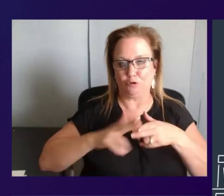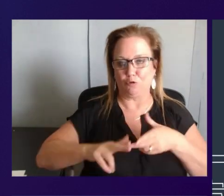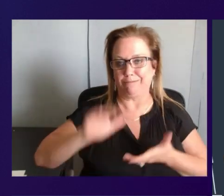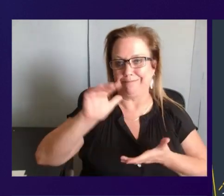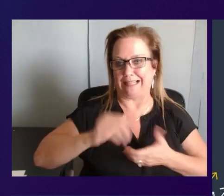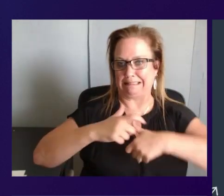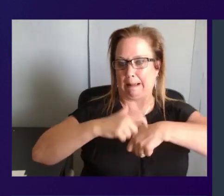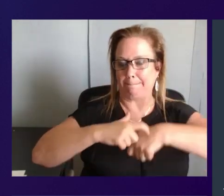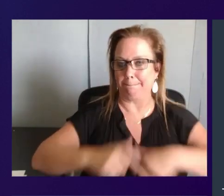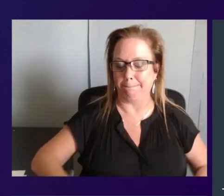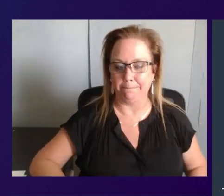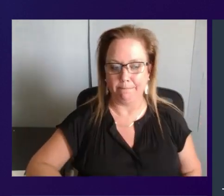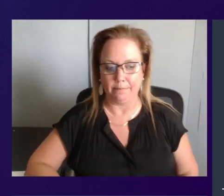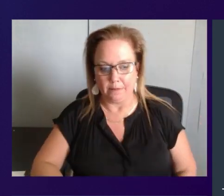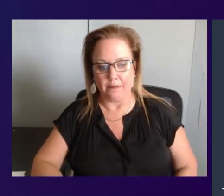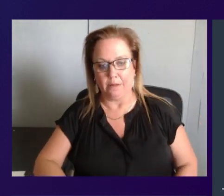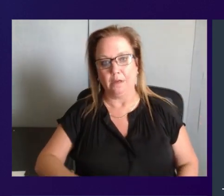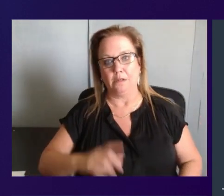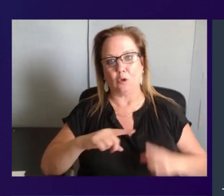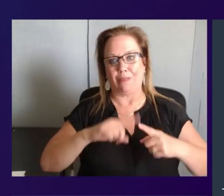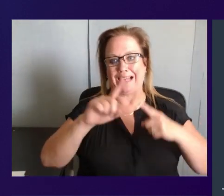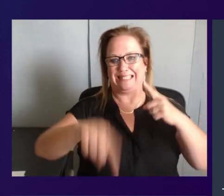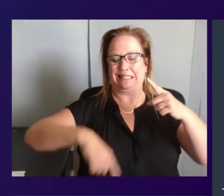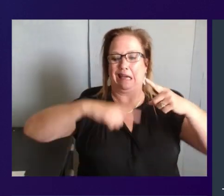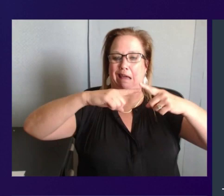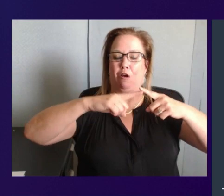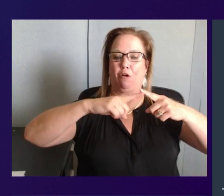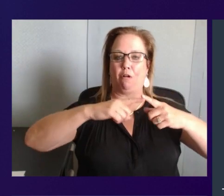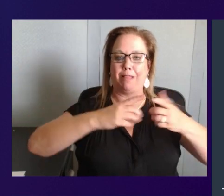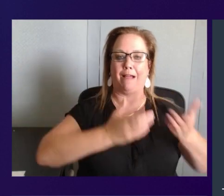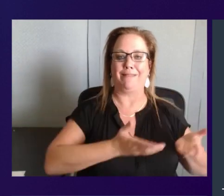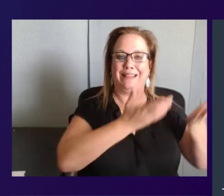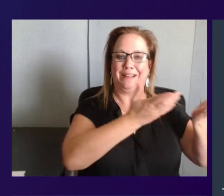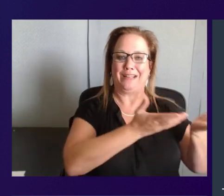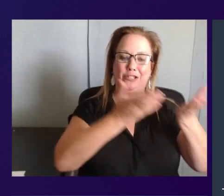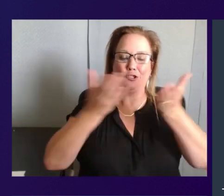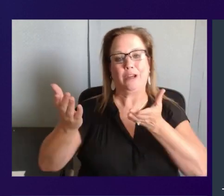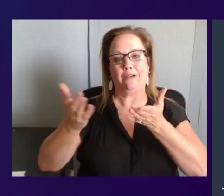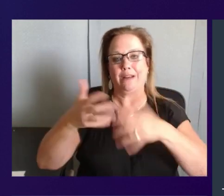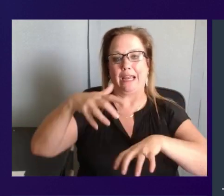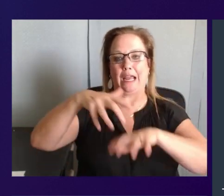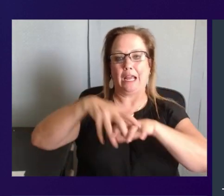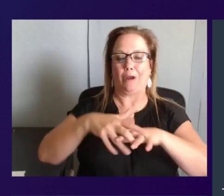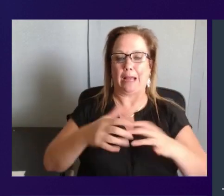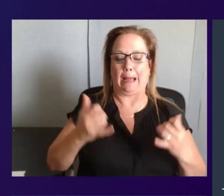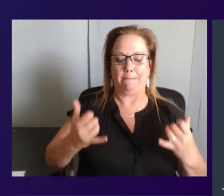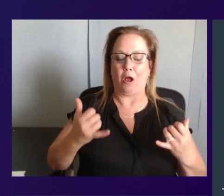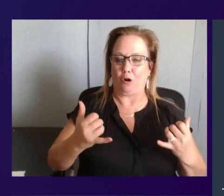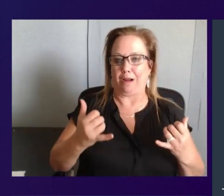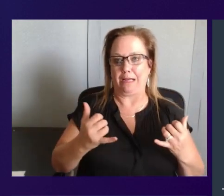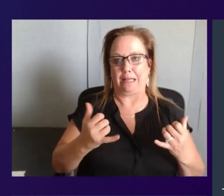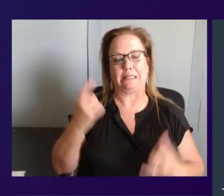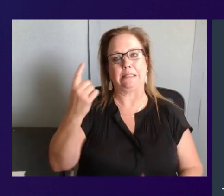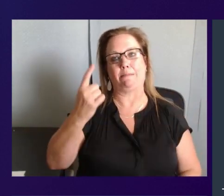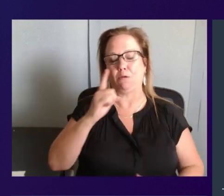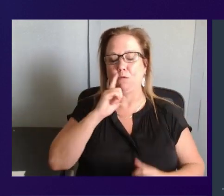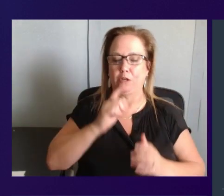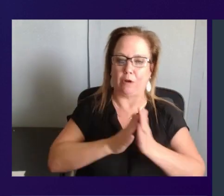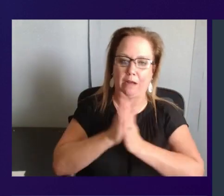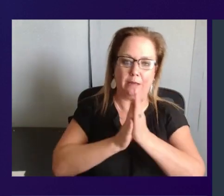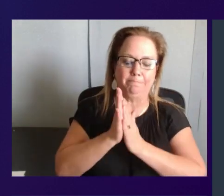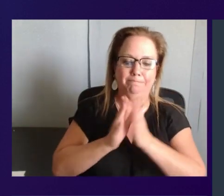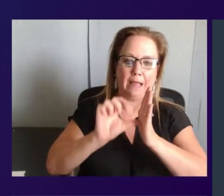time. So that cycle of lift and shift, integrate, and then modernize is something we're really trying to drive with